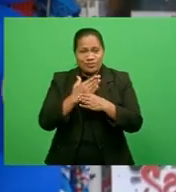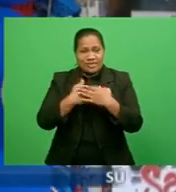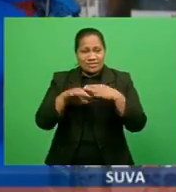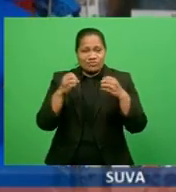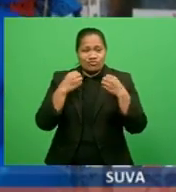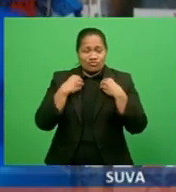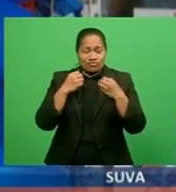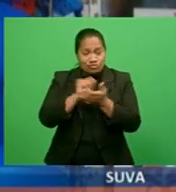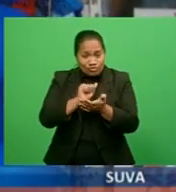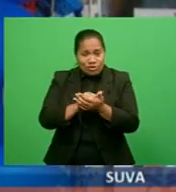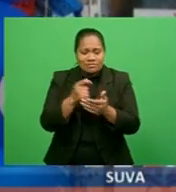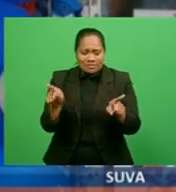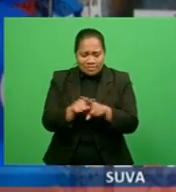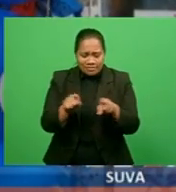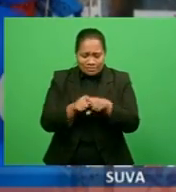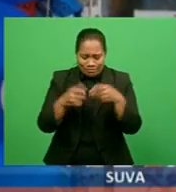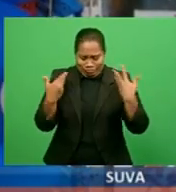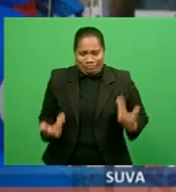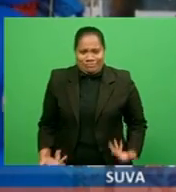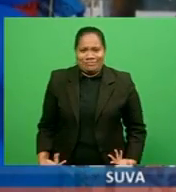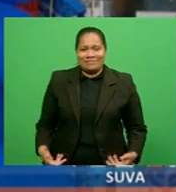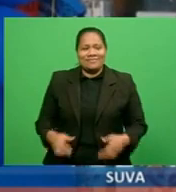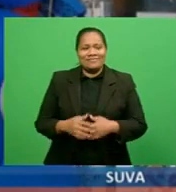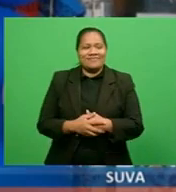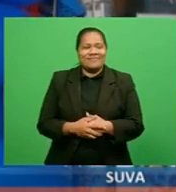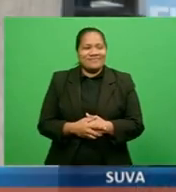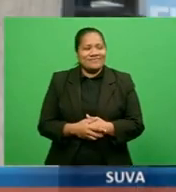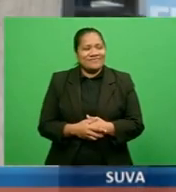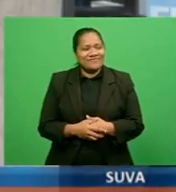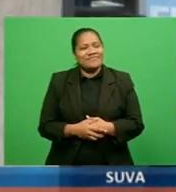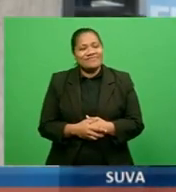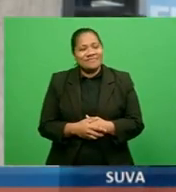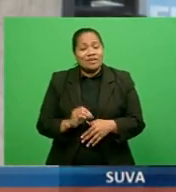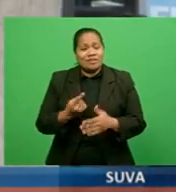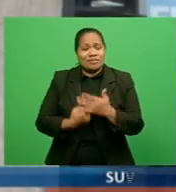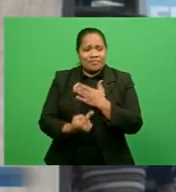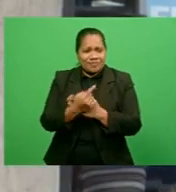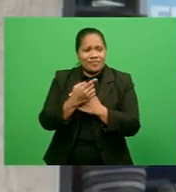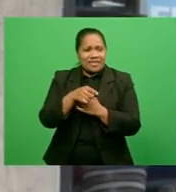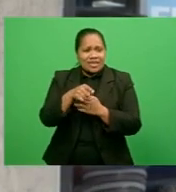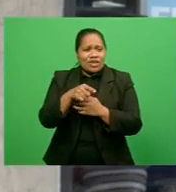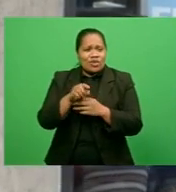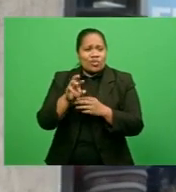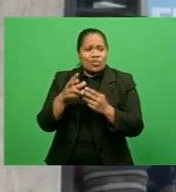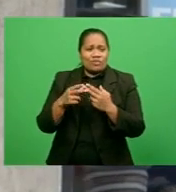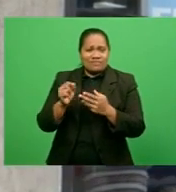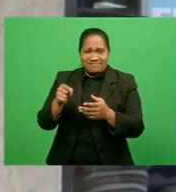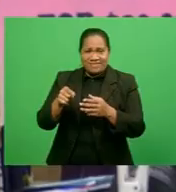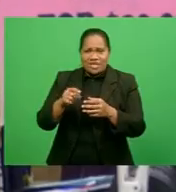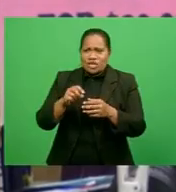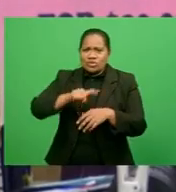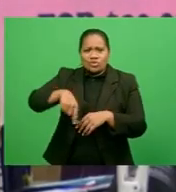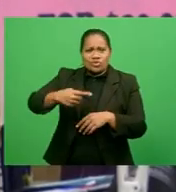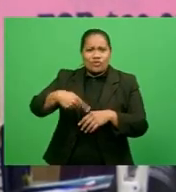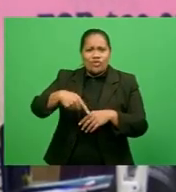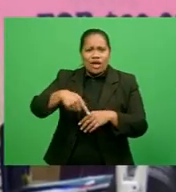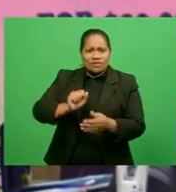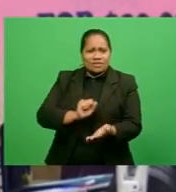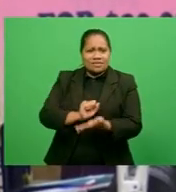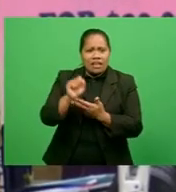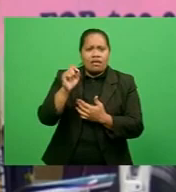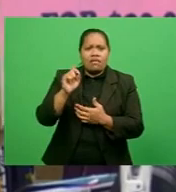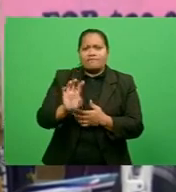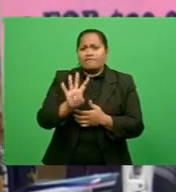The Fiji Day spirit is spreading with retailers and customers with the return of the SUVA on sale after about 4 years.